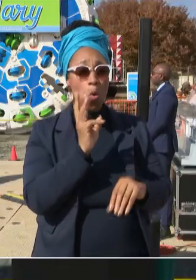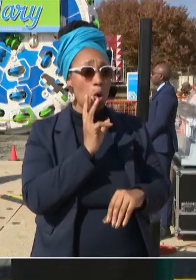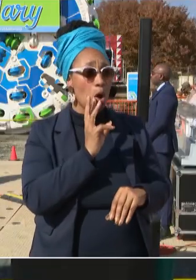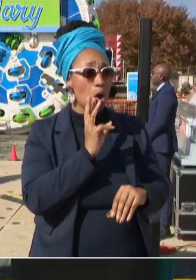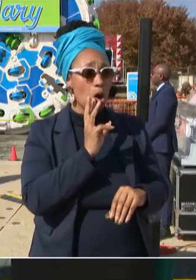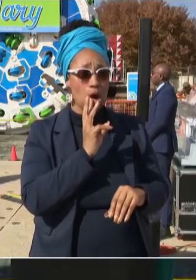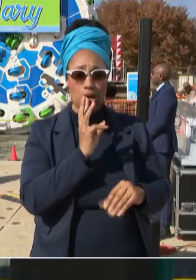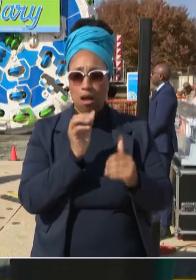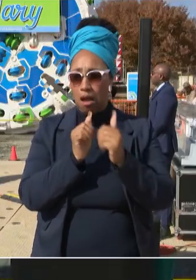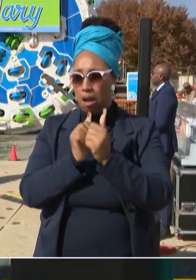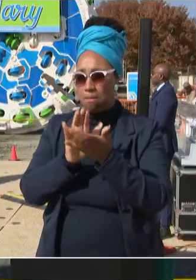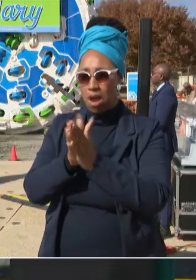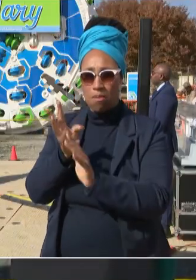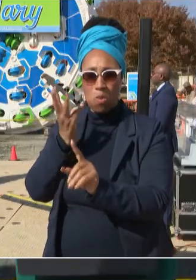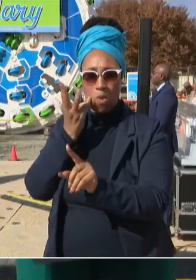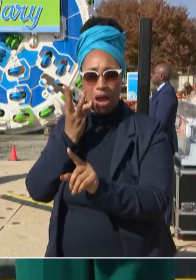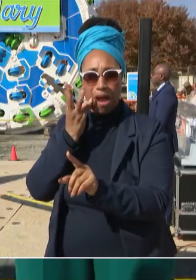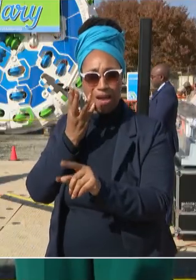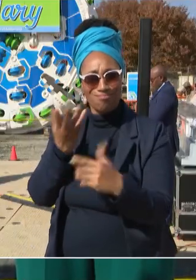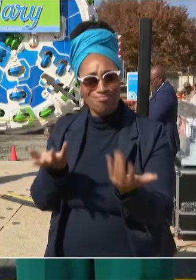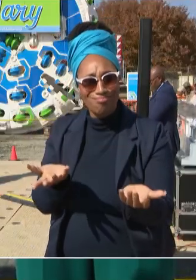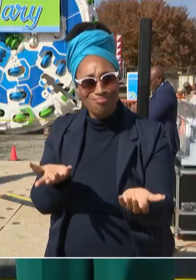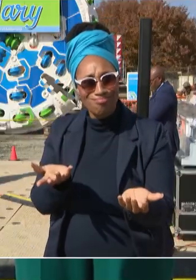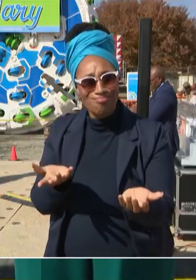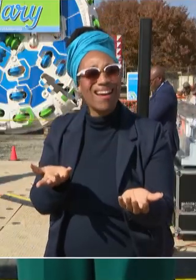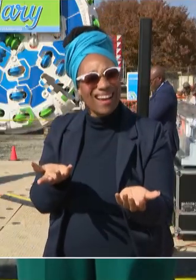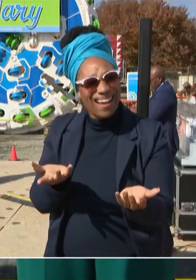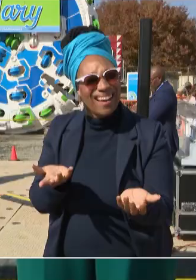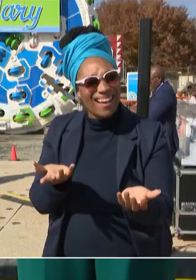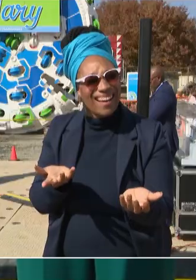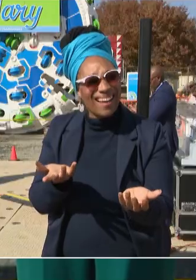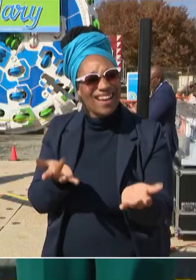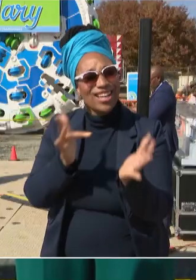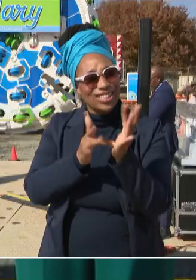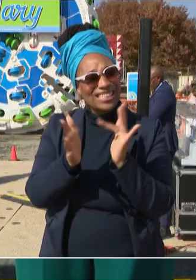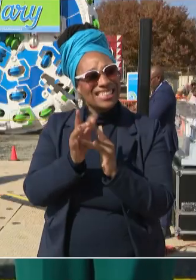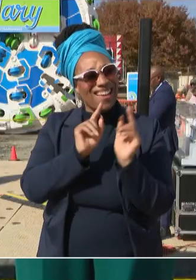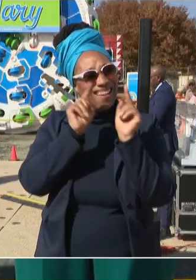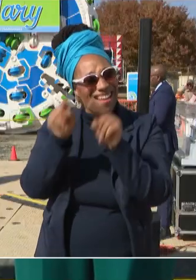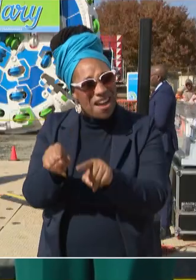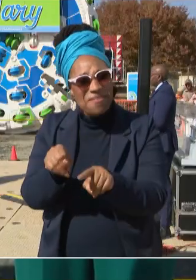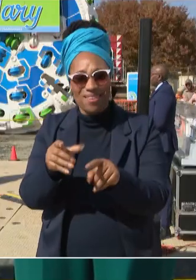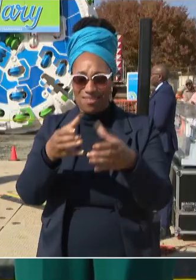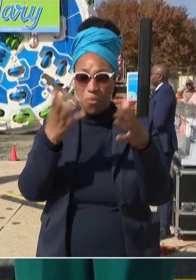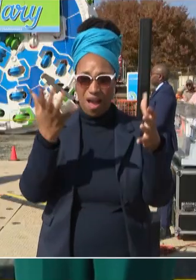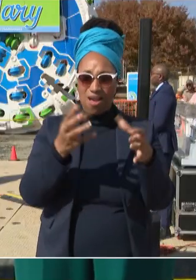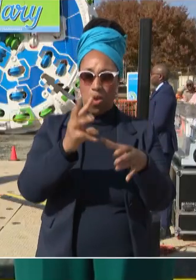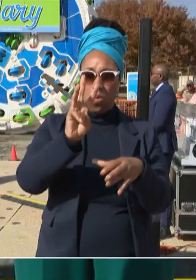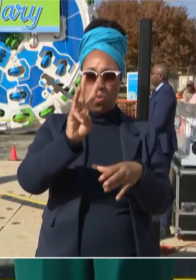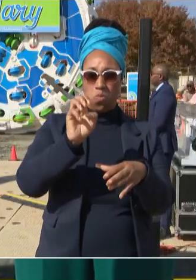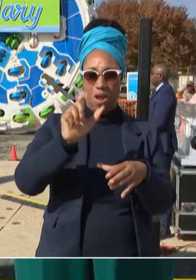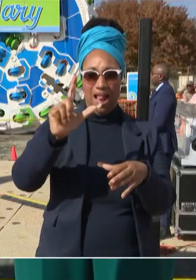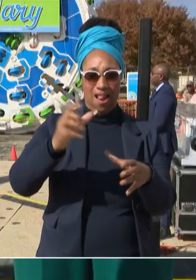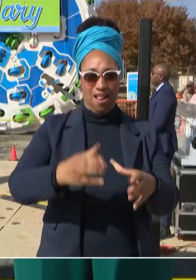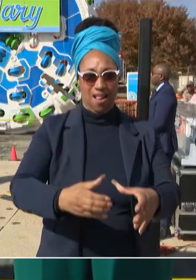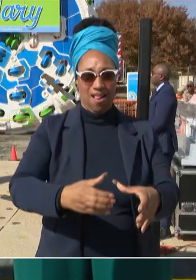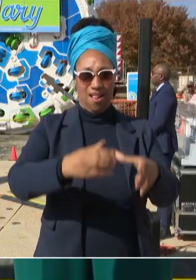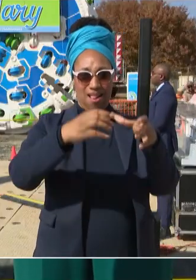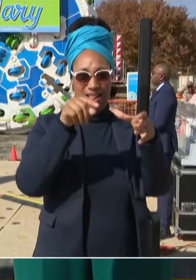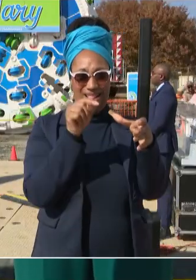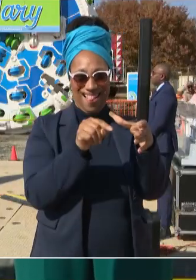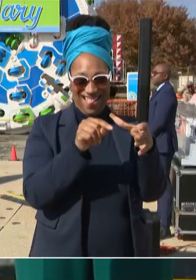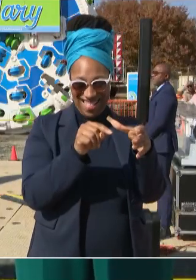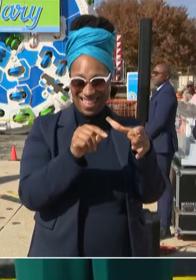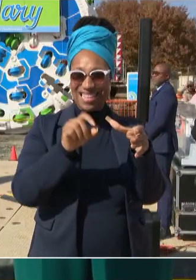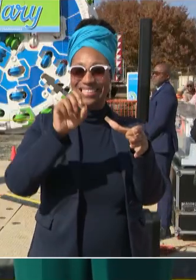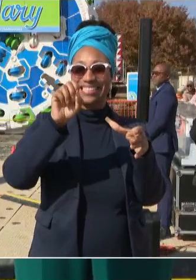able to give it to the woman, the Samaritan woman at the well. And even in his last words on Calvary, he said, I thirst.